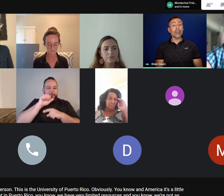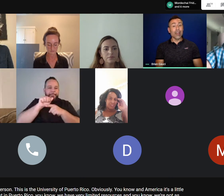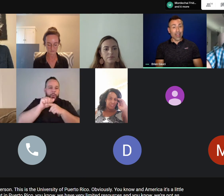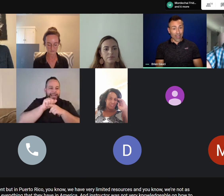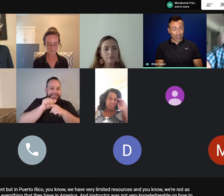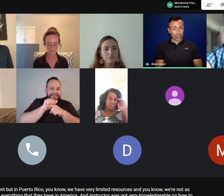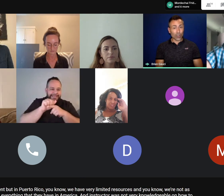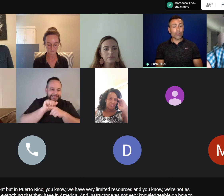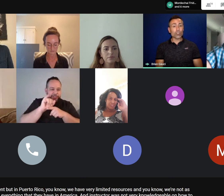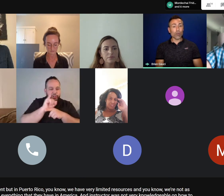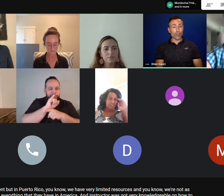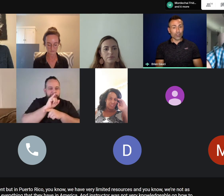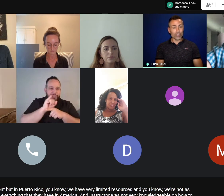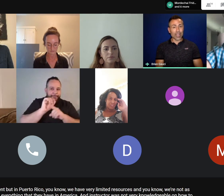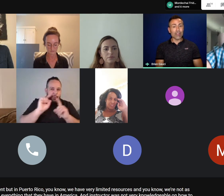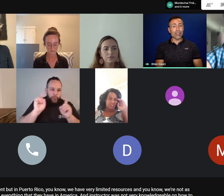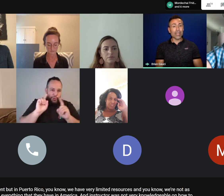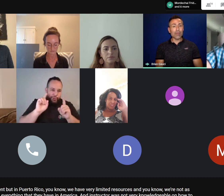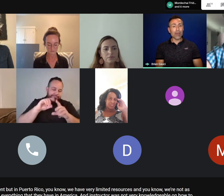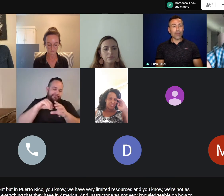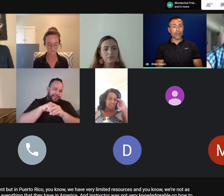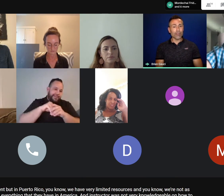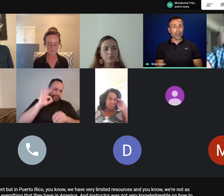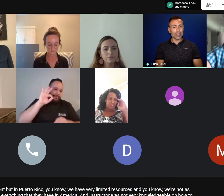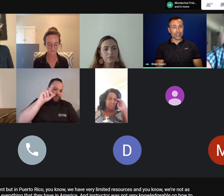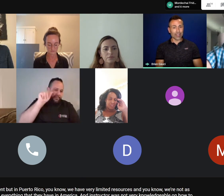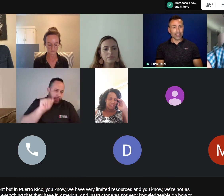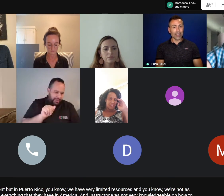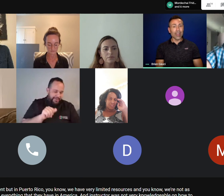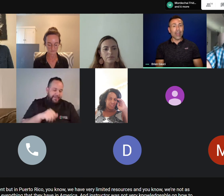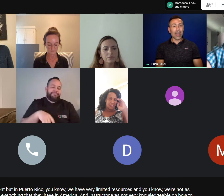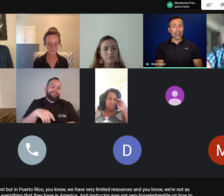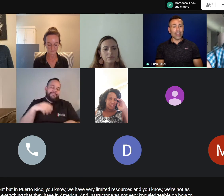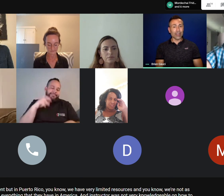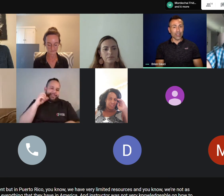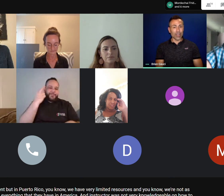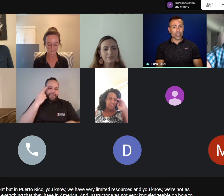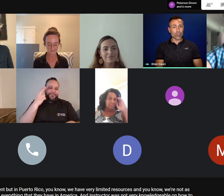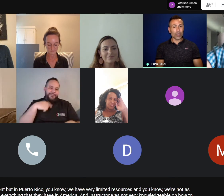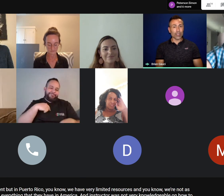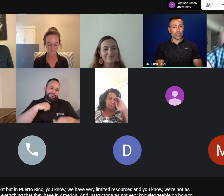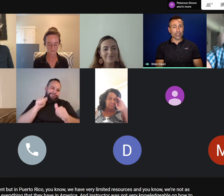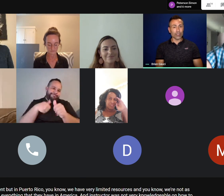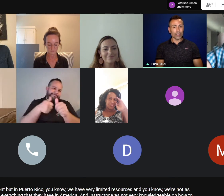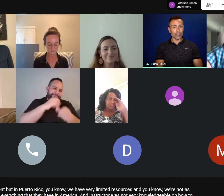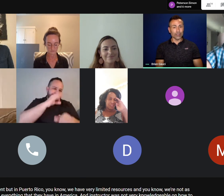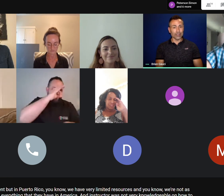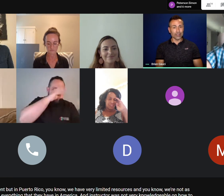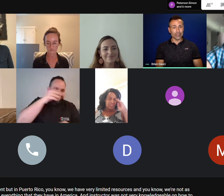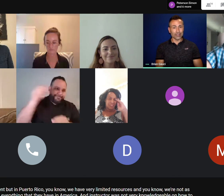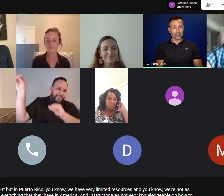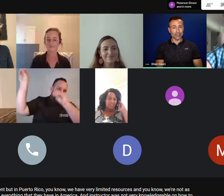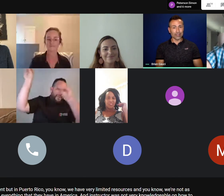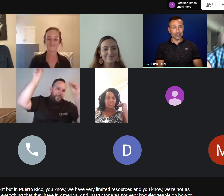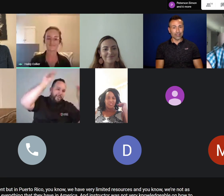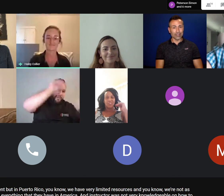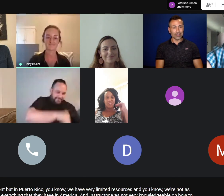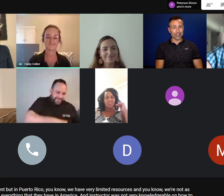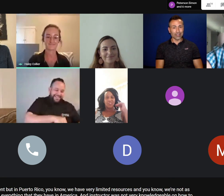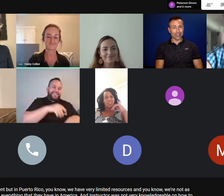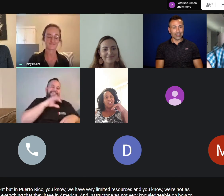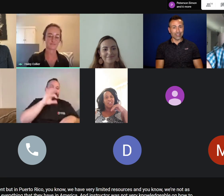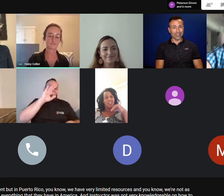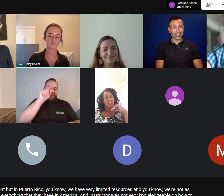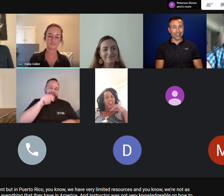And I taught for 12 years. And then I met my fiance at a training institute.